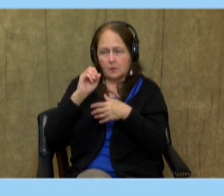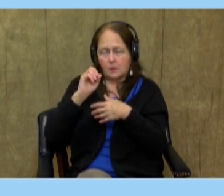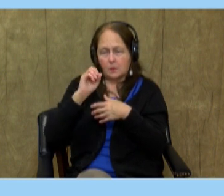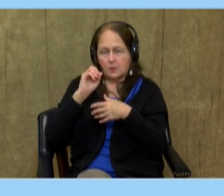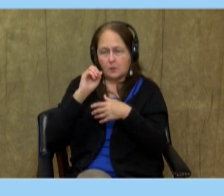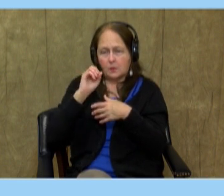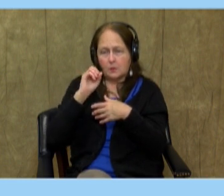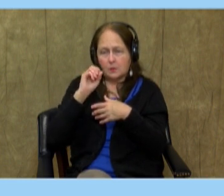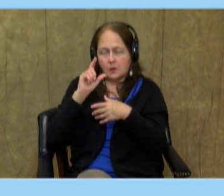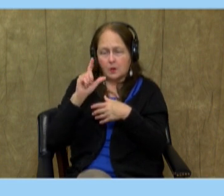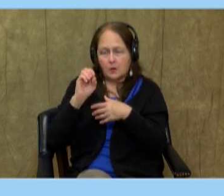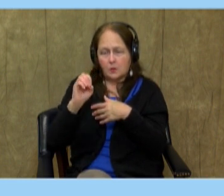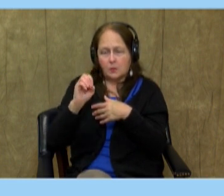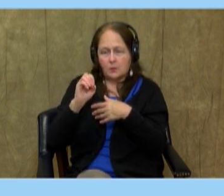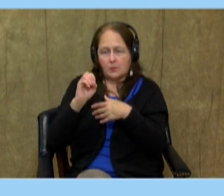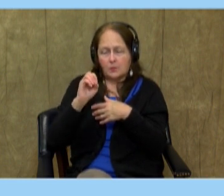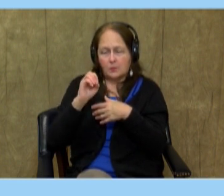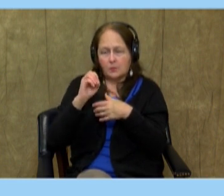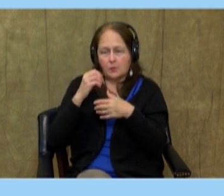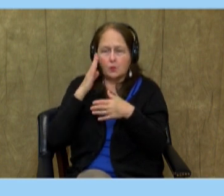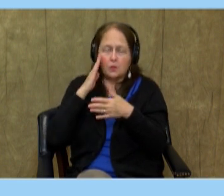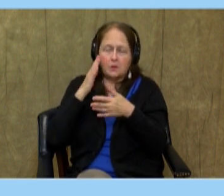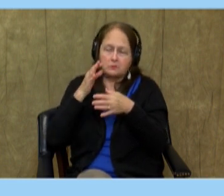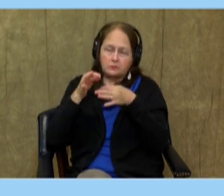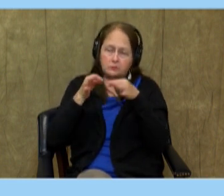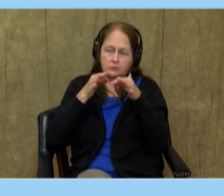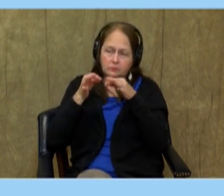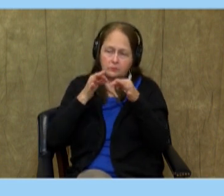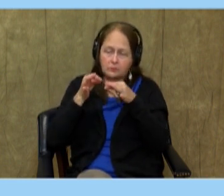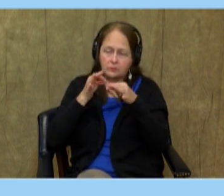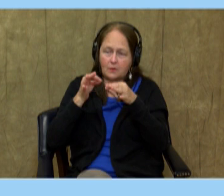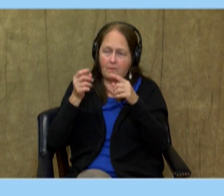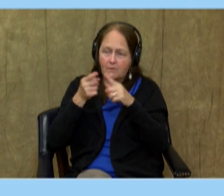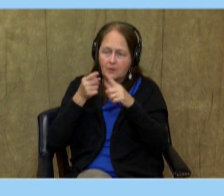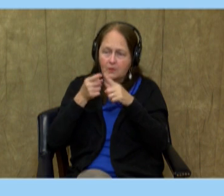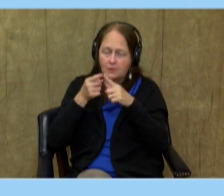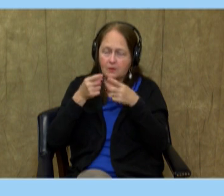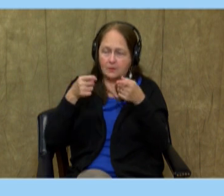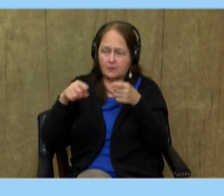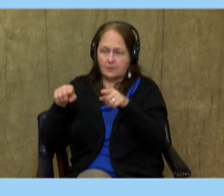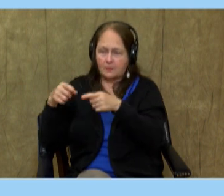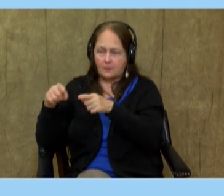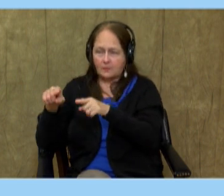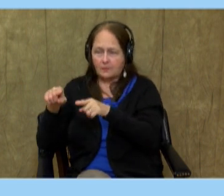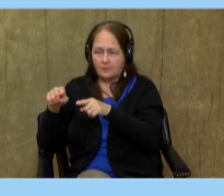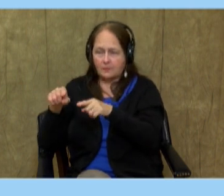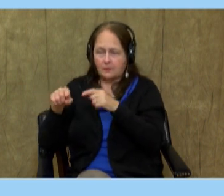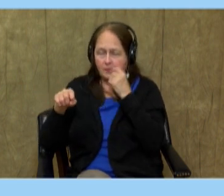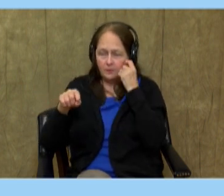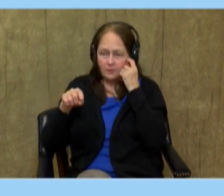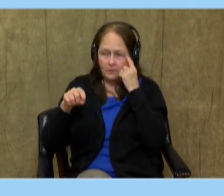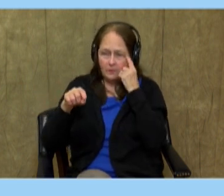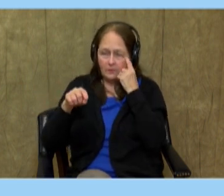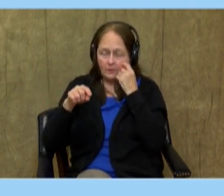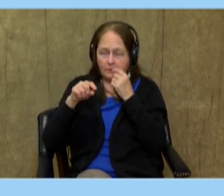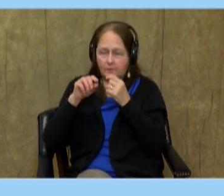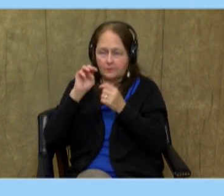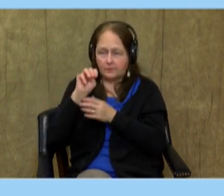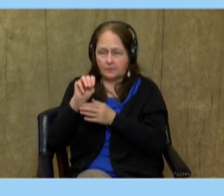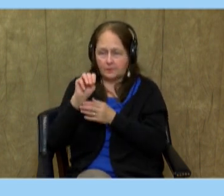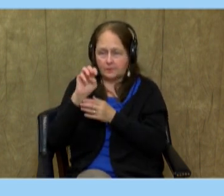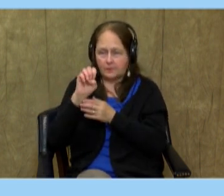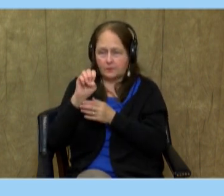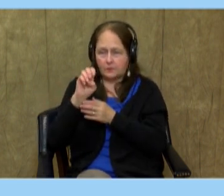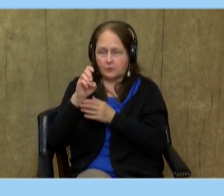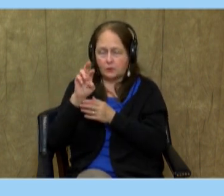build some groundwork for how we got to Apollo. What was first? So, the Mercury